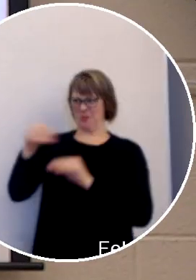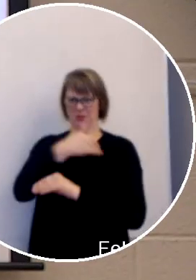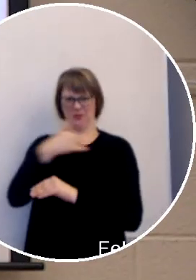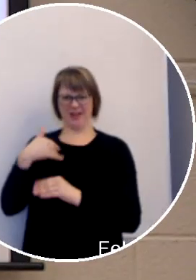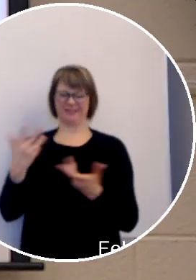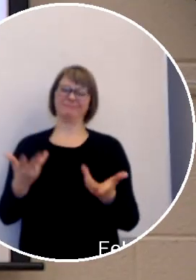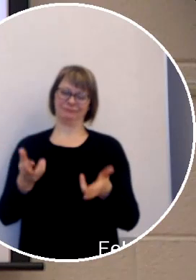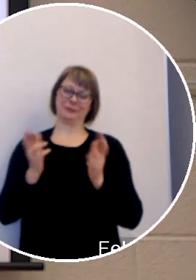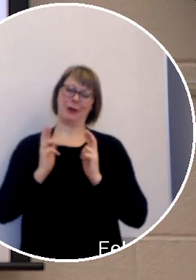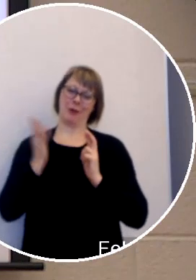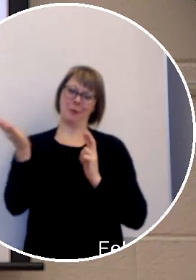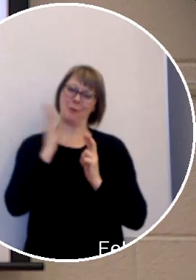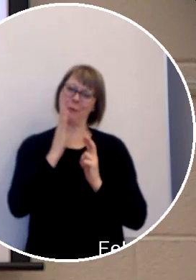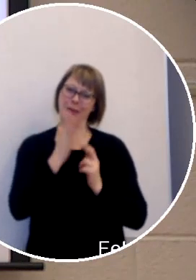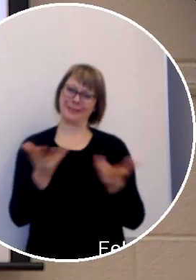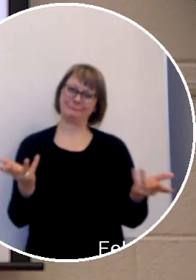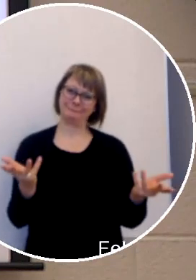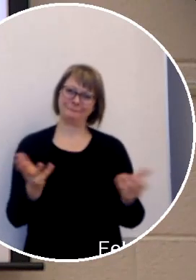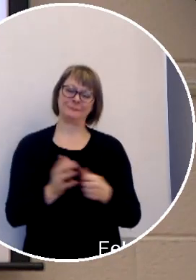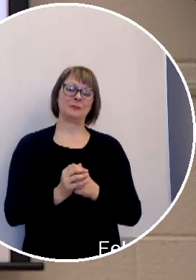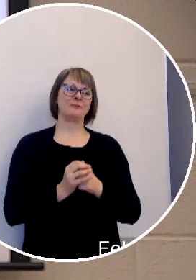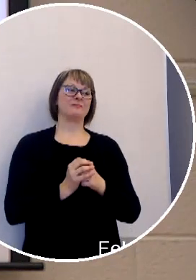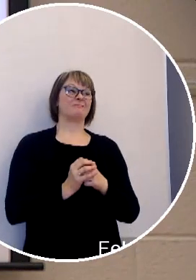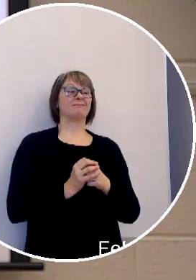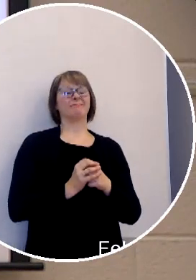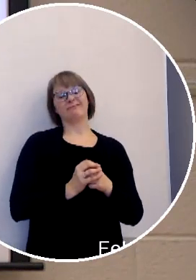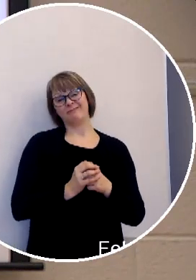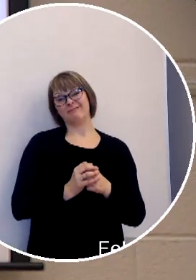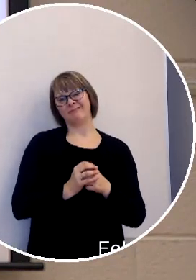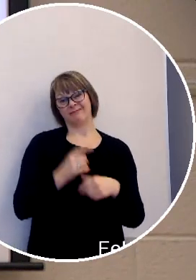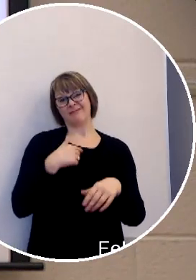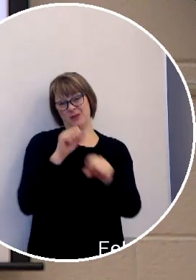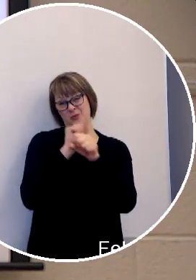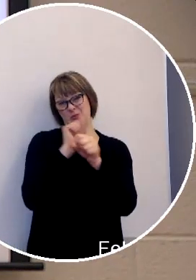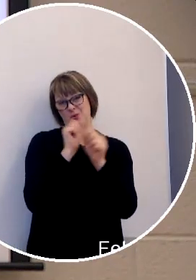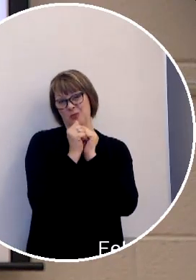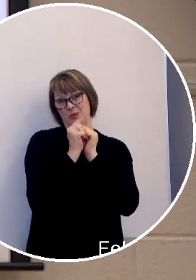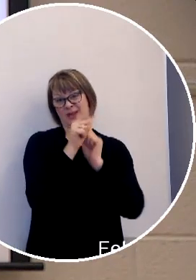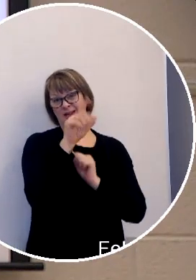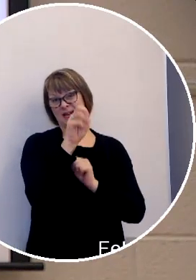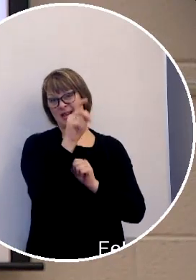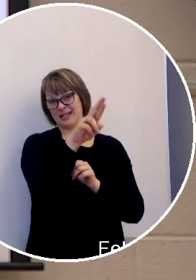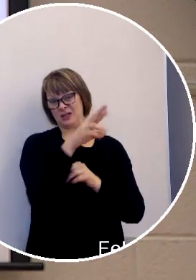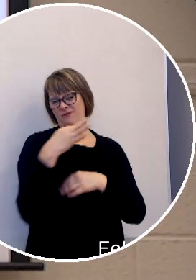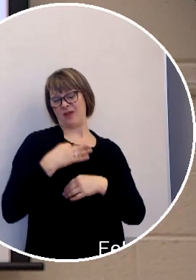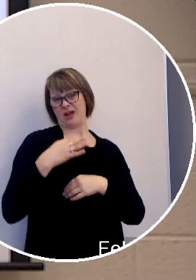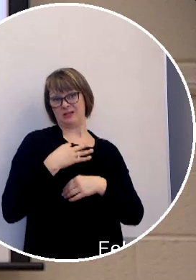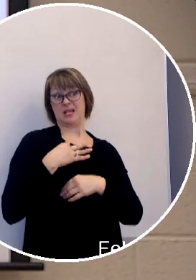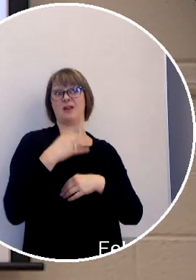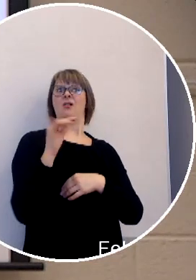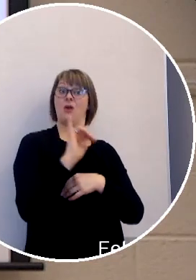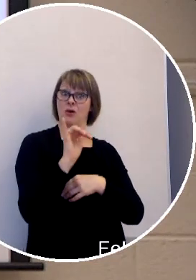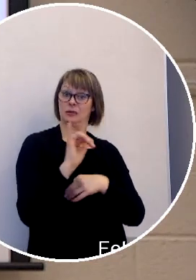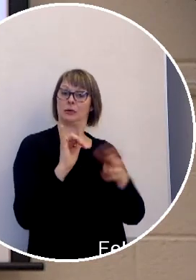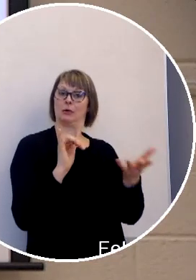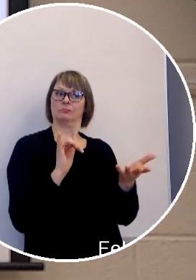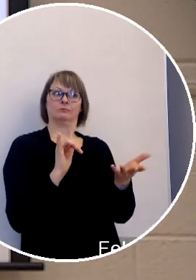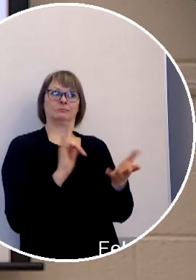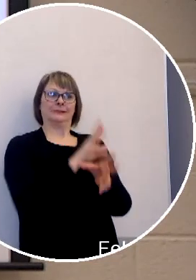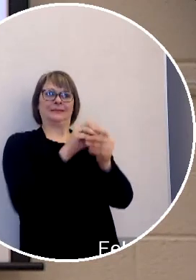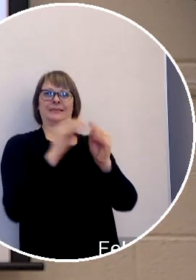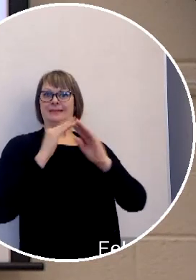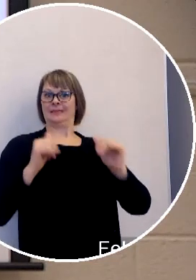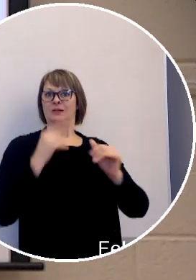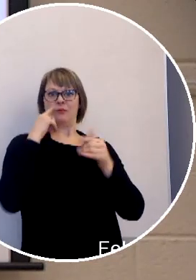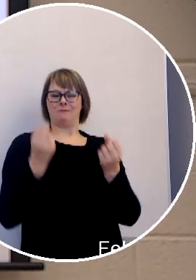going to retire, and in my particular context, I've worked with Lester as a volunteer and as within